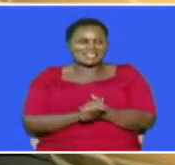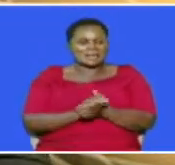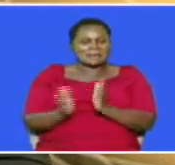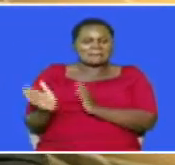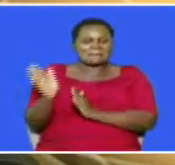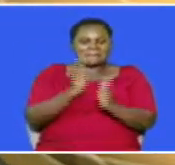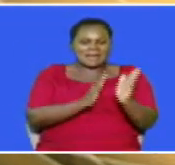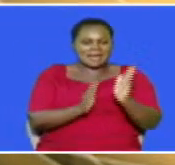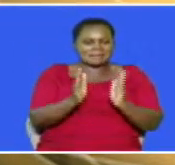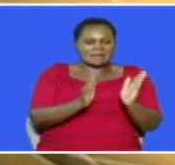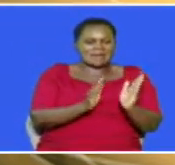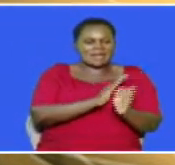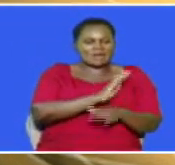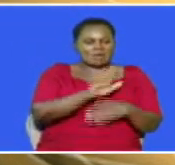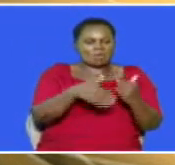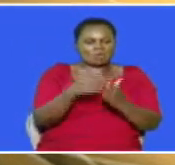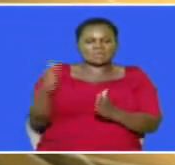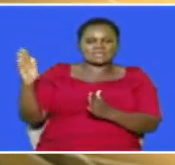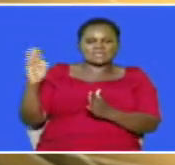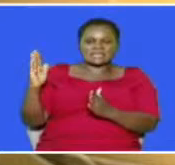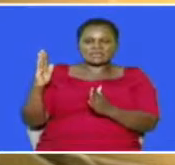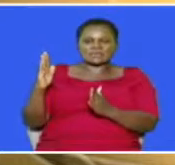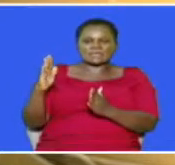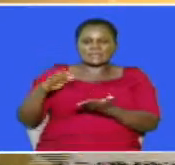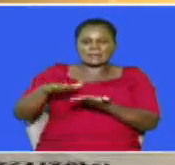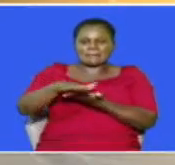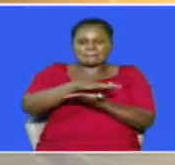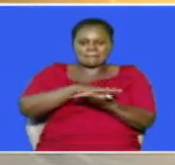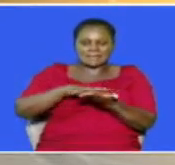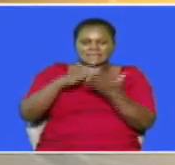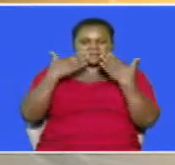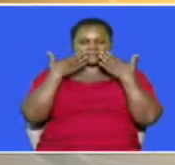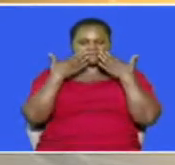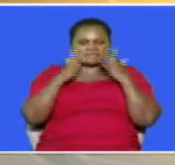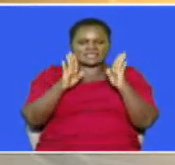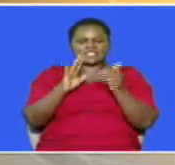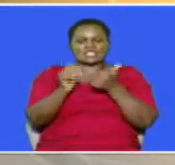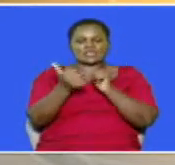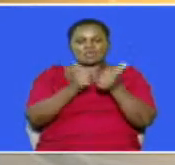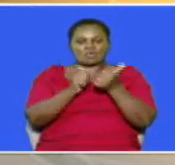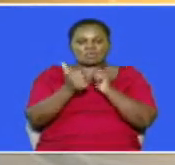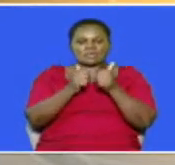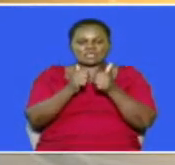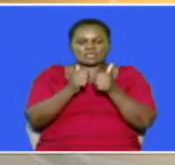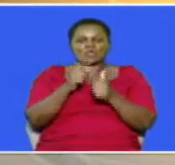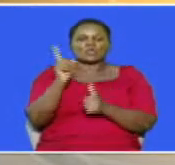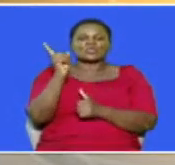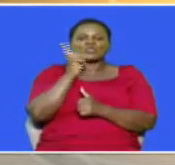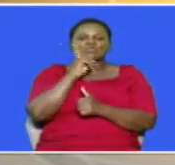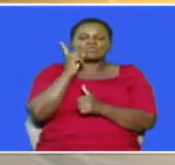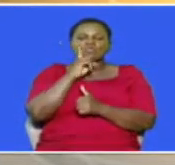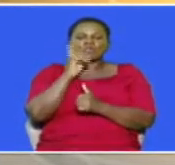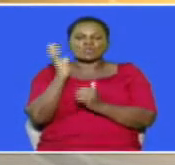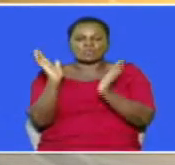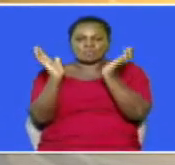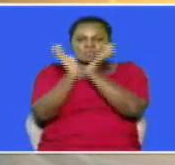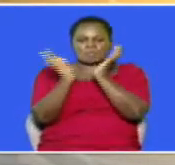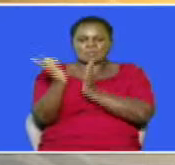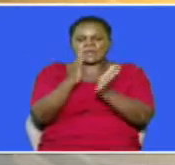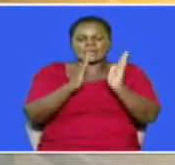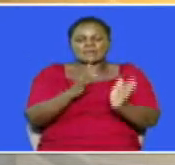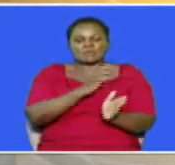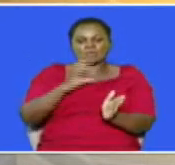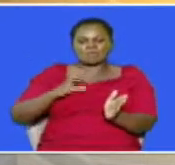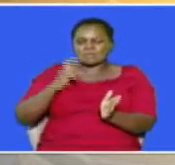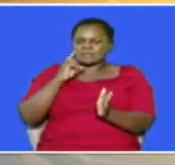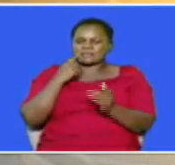Matarisho yote ya kiusalama na kimiundo misingi yamekamilika kwa mashindano ya riadha ya Kip Keino kulingana na waandalizi. Na